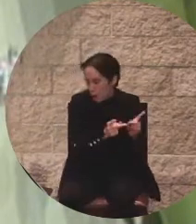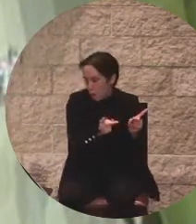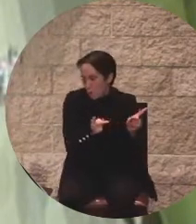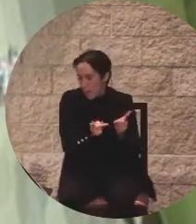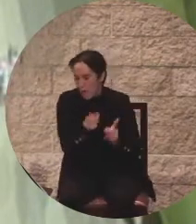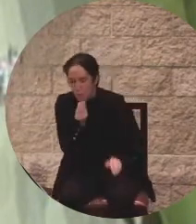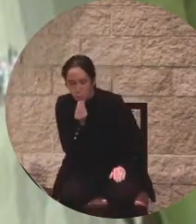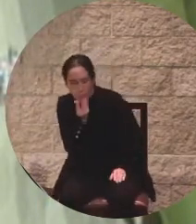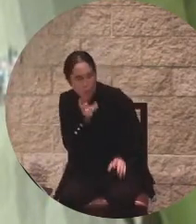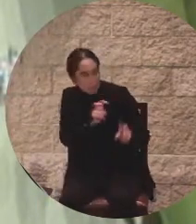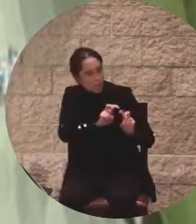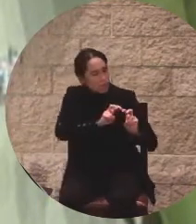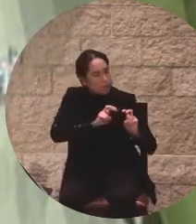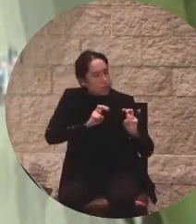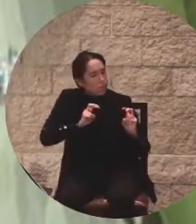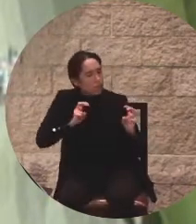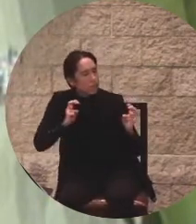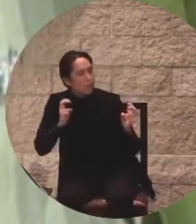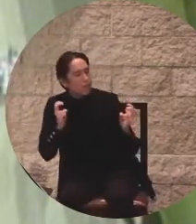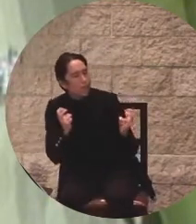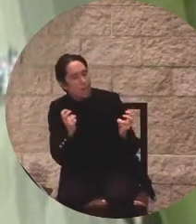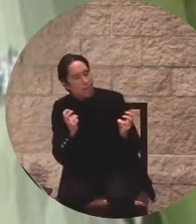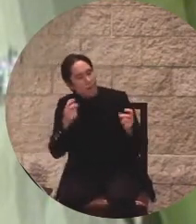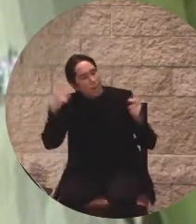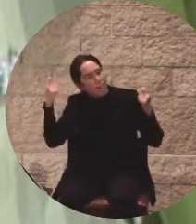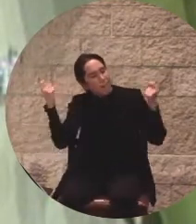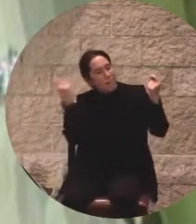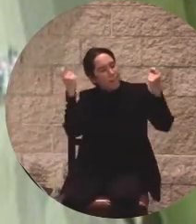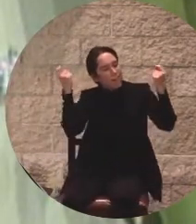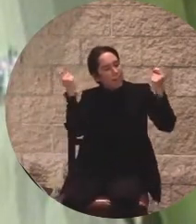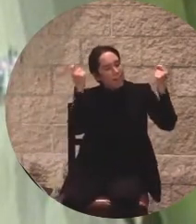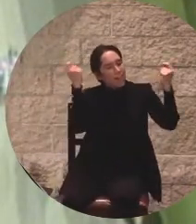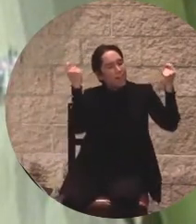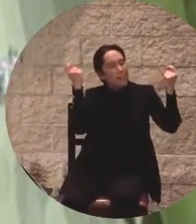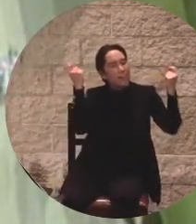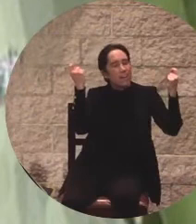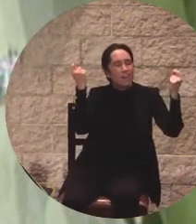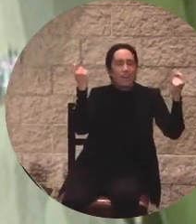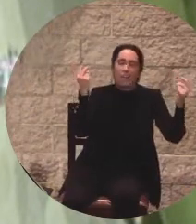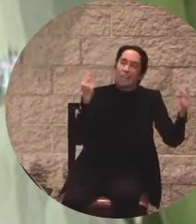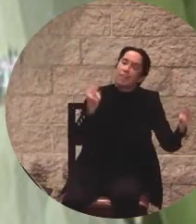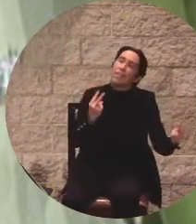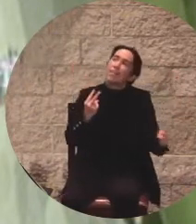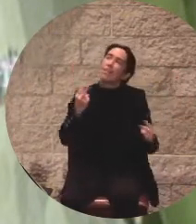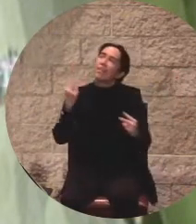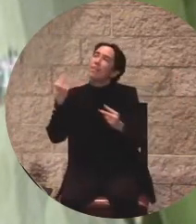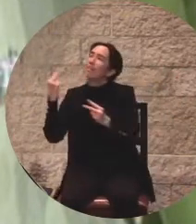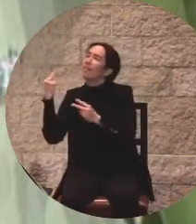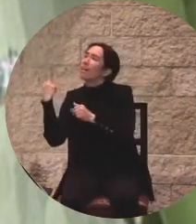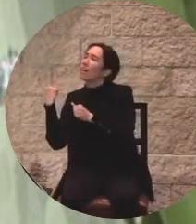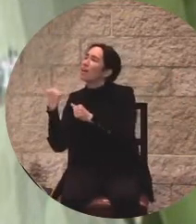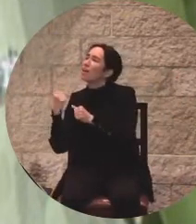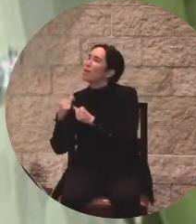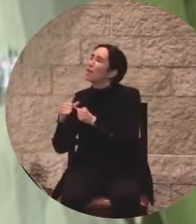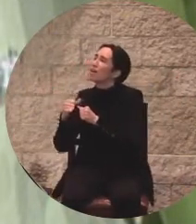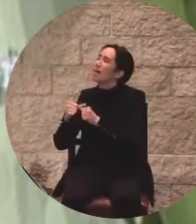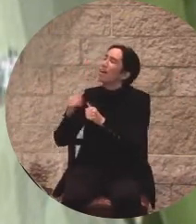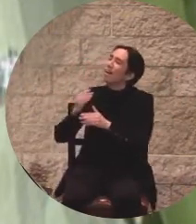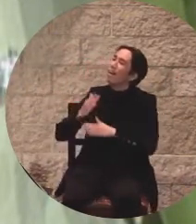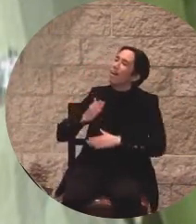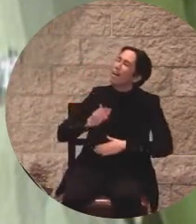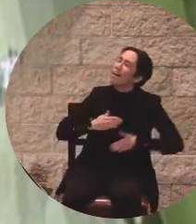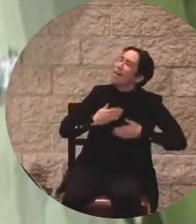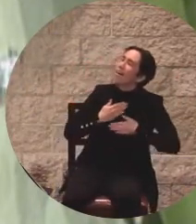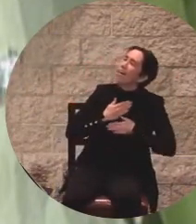Yuletide by the fireside, and memories to